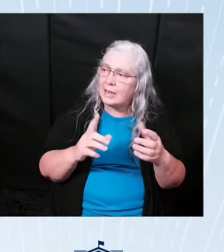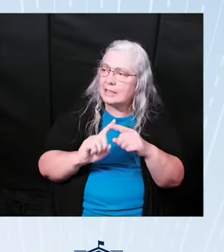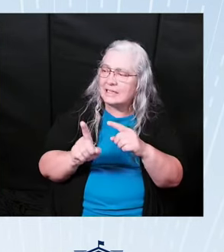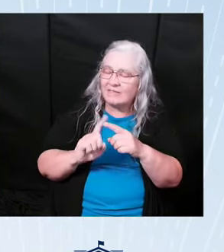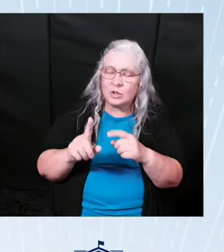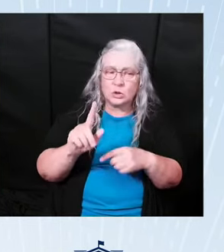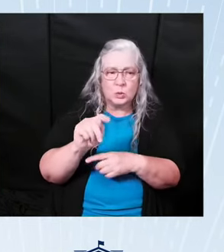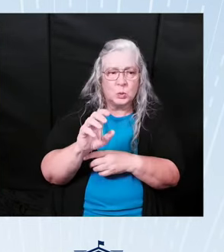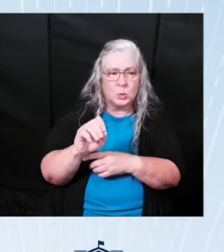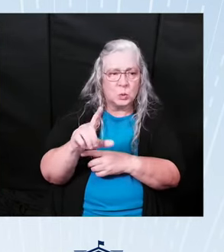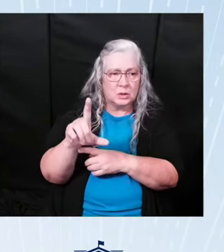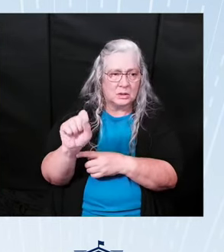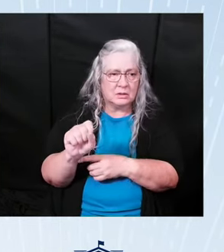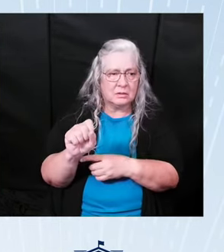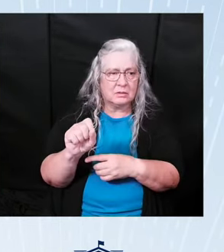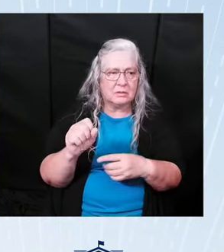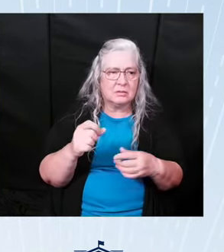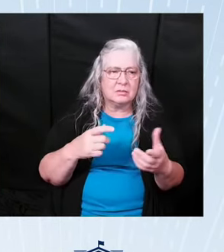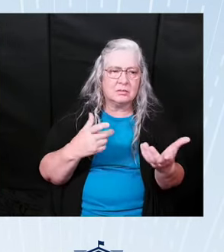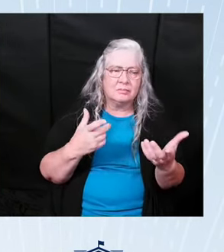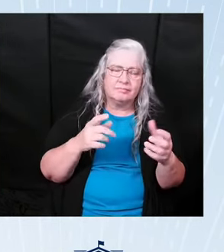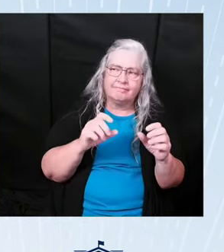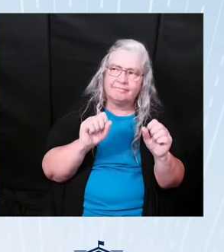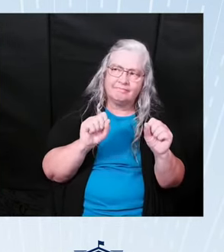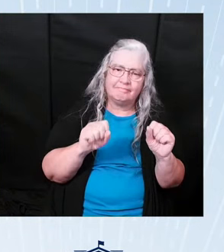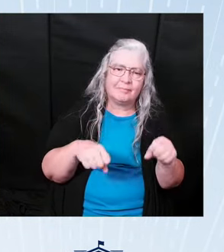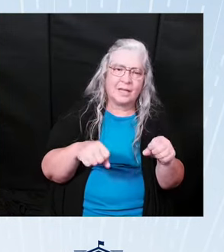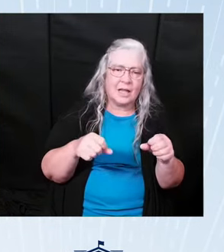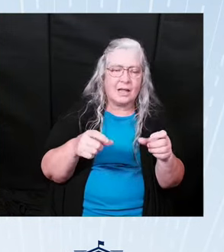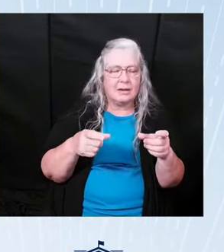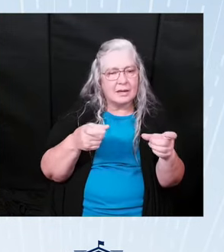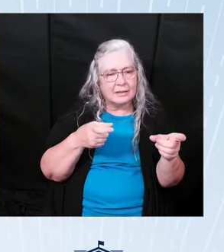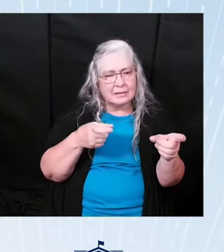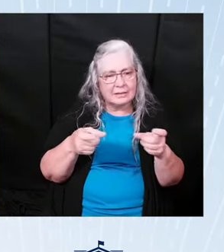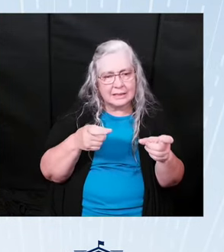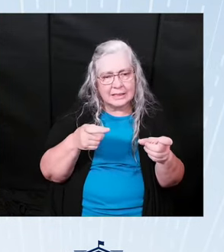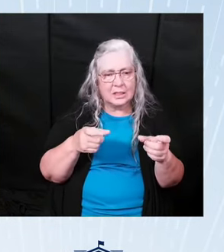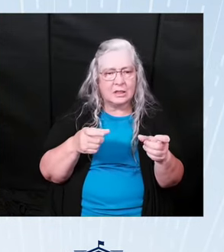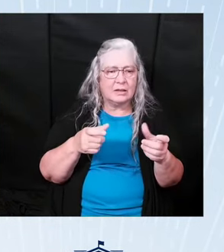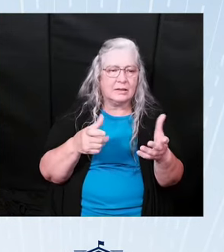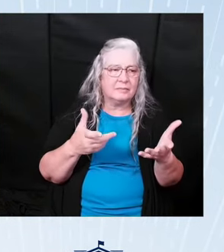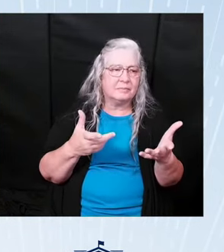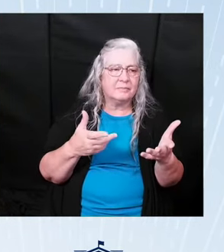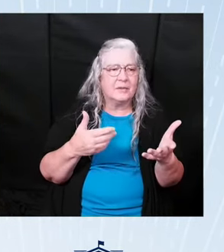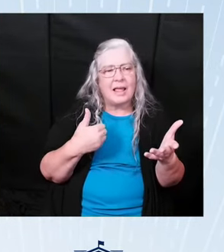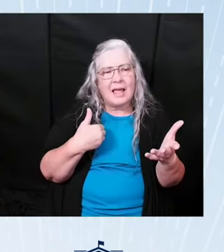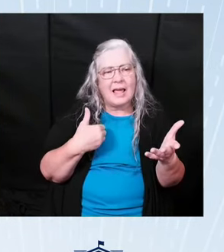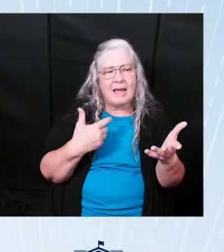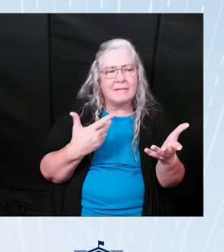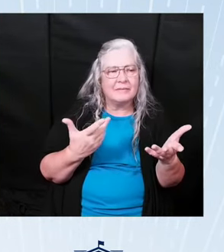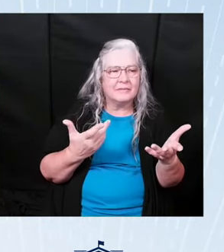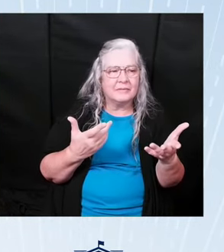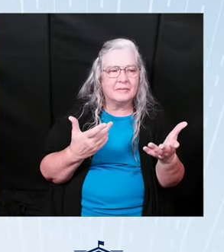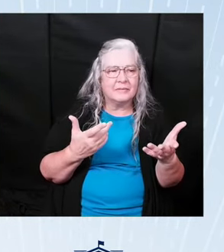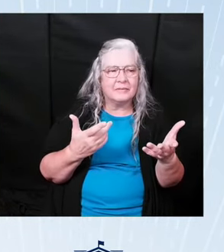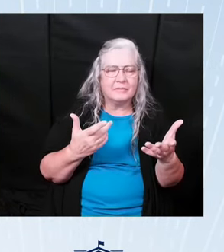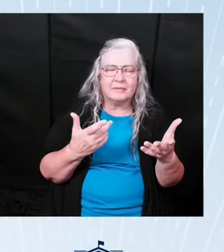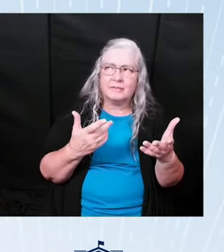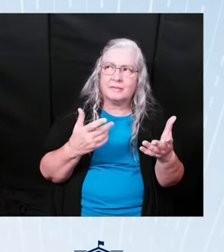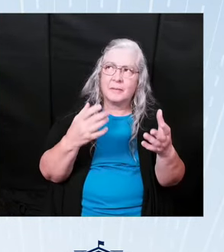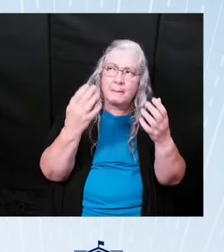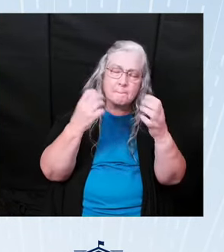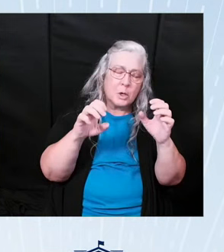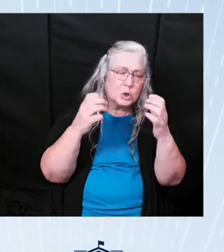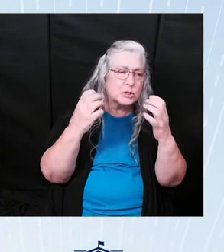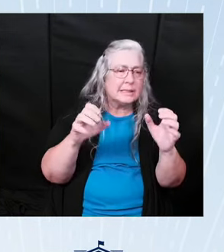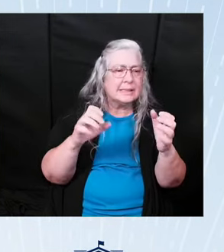And there are different sort of status quo tools. There's a toolbox for the status quo. And I would argue